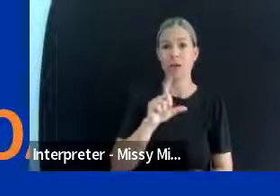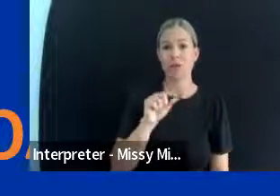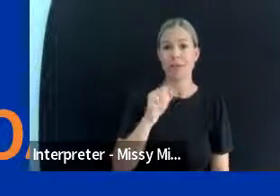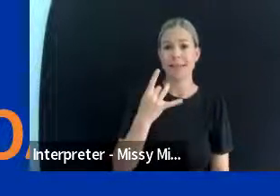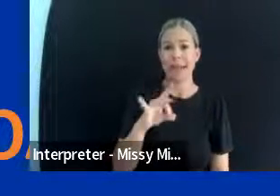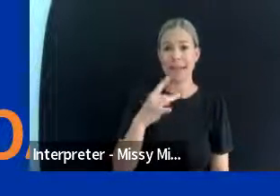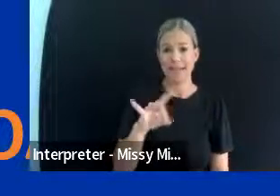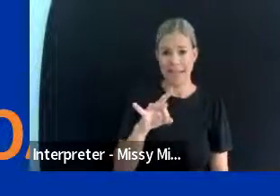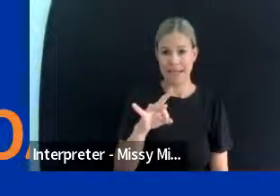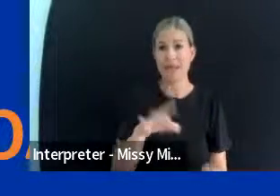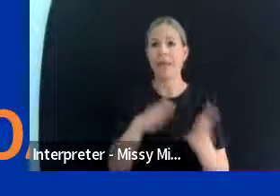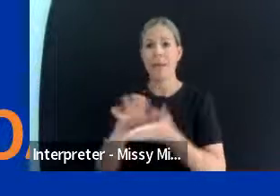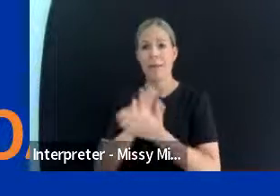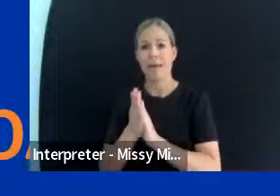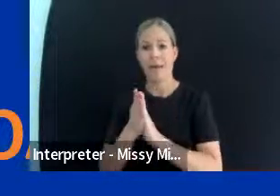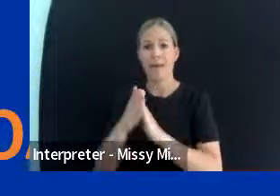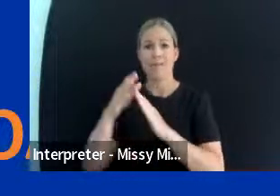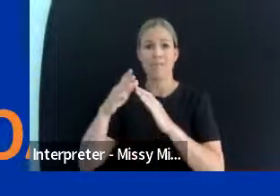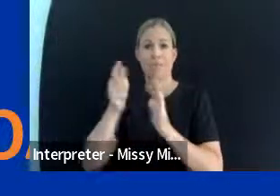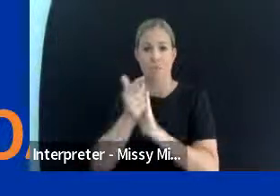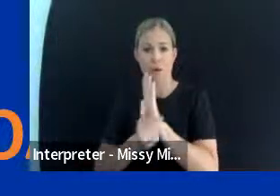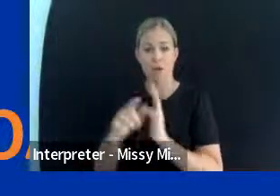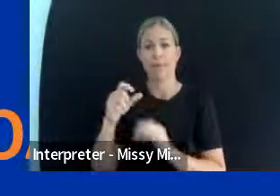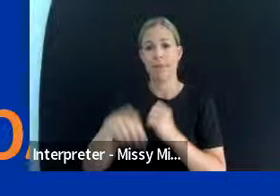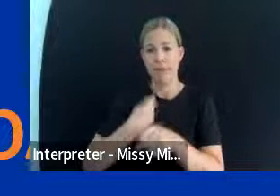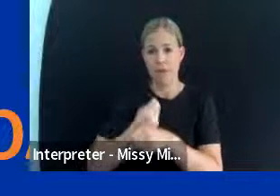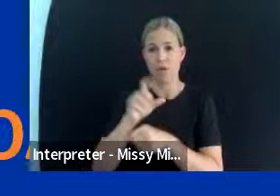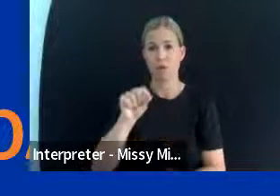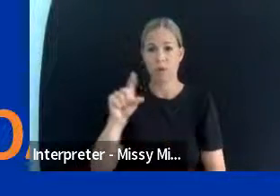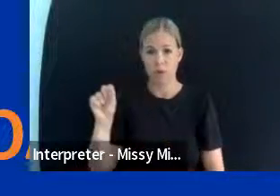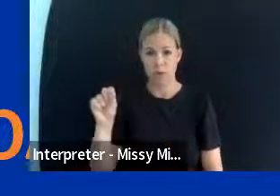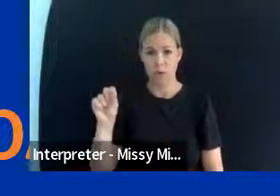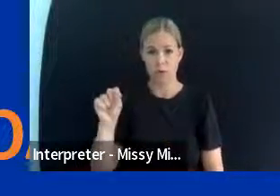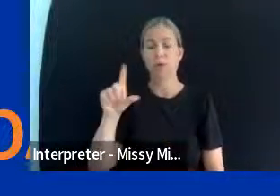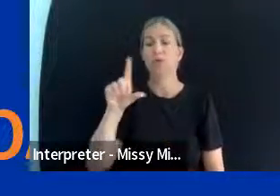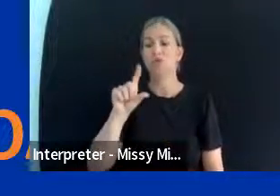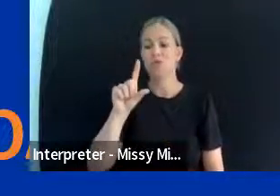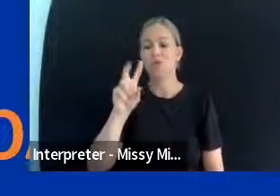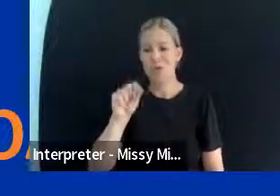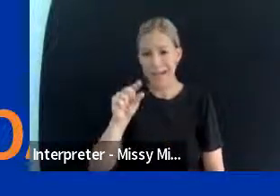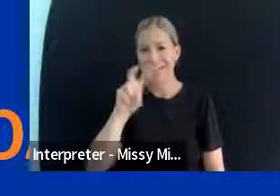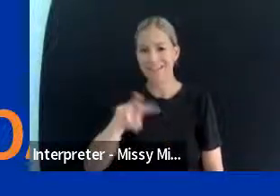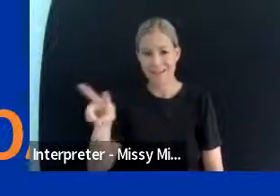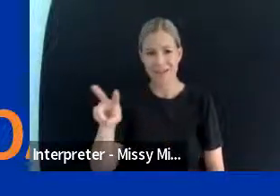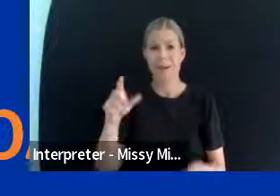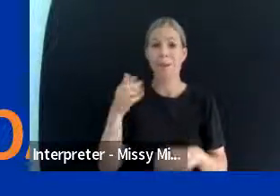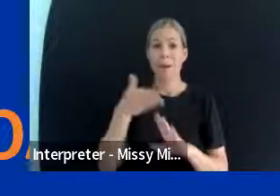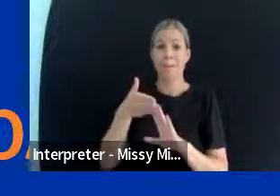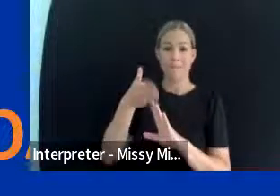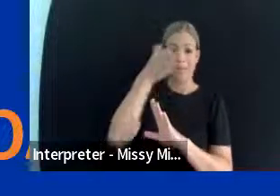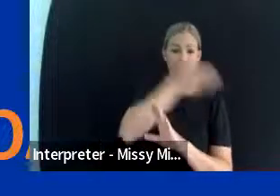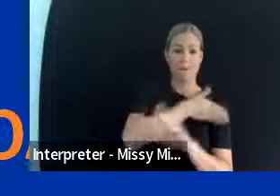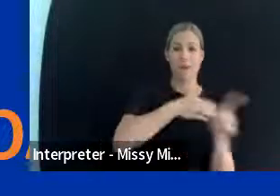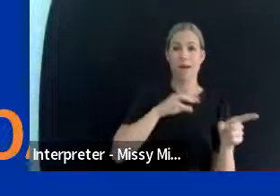before it became law, you saw this same priority in this education realm back in 2014 when the Work